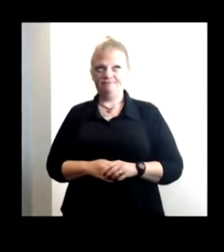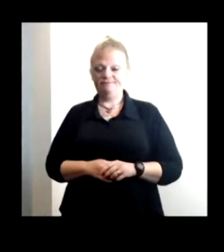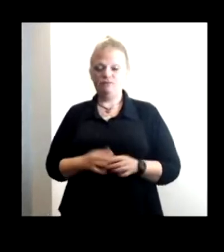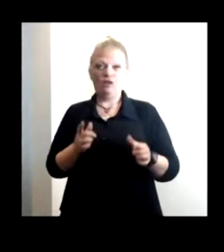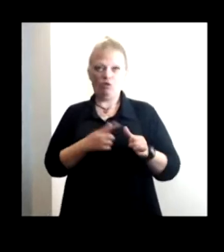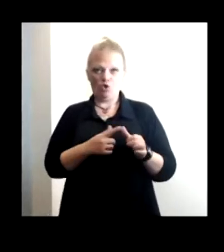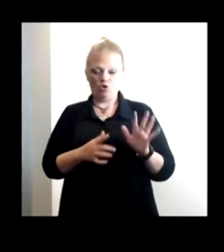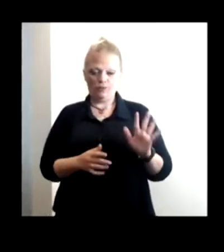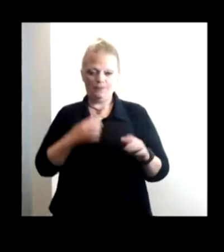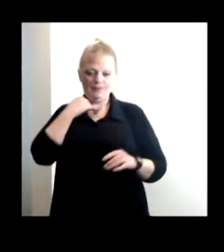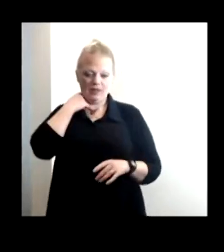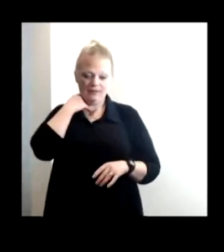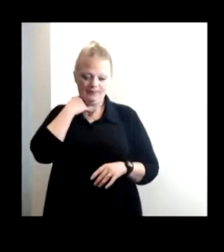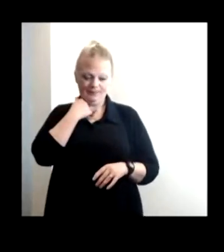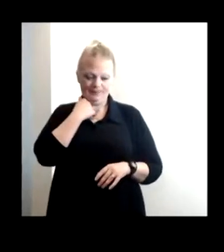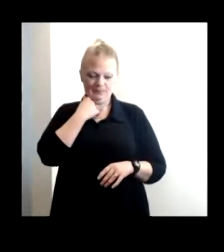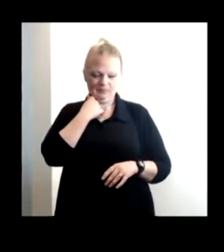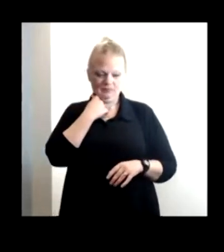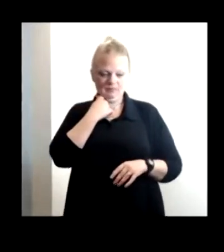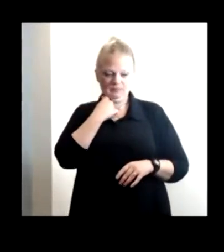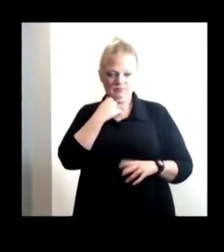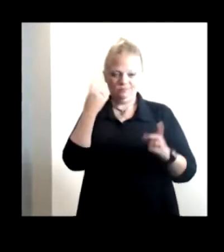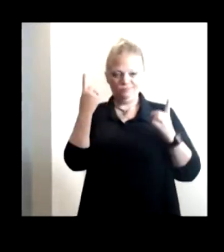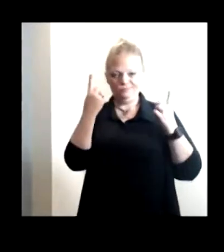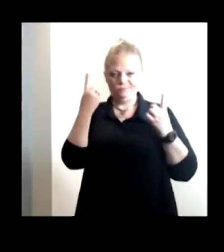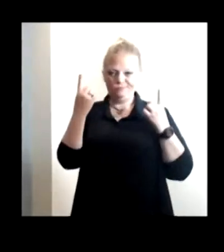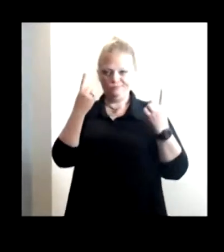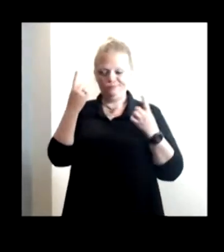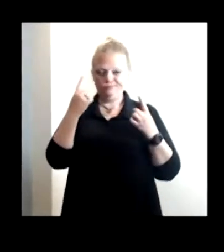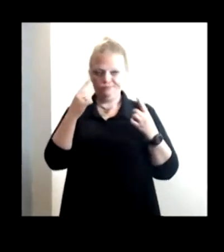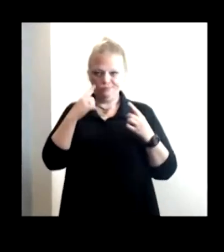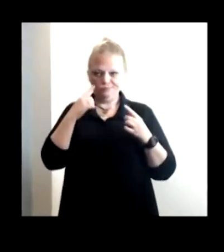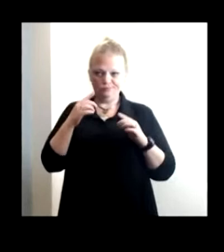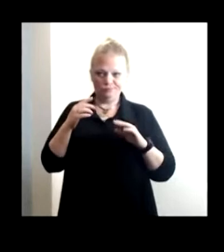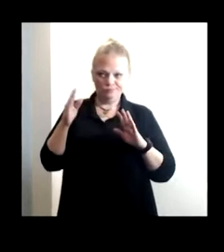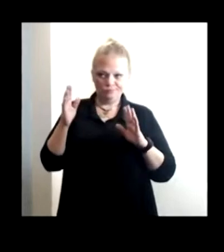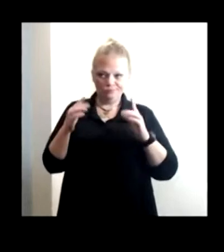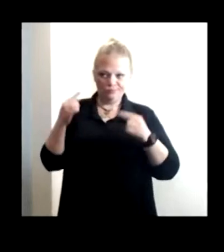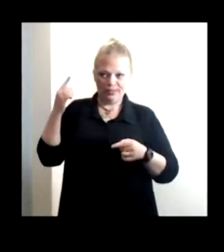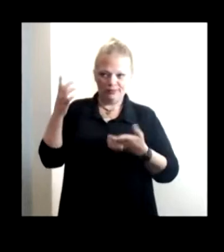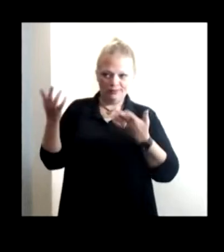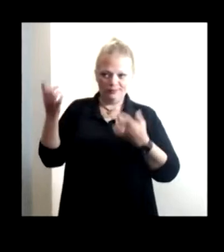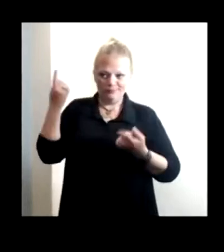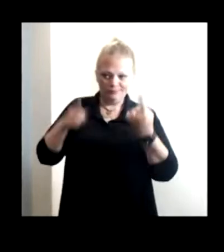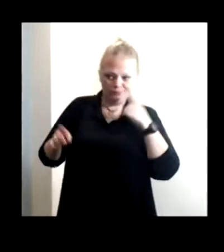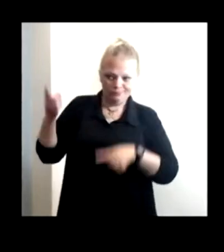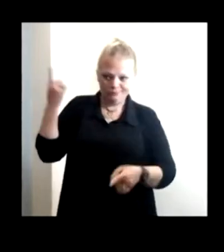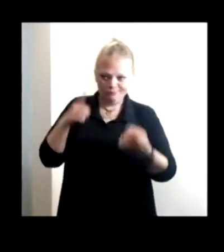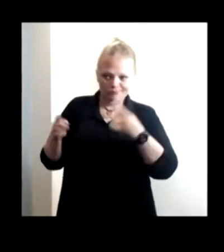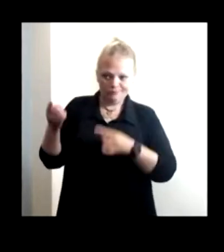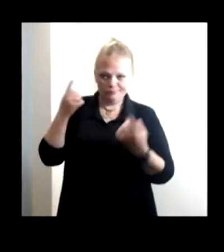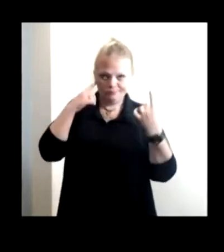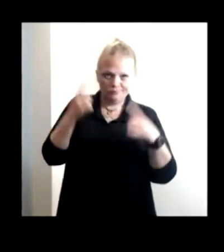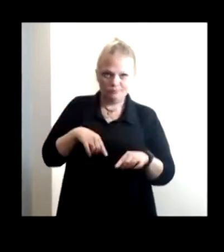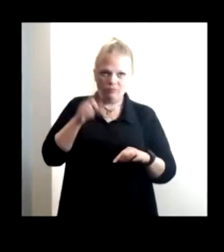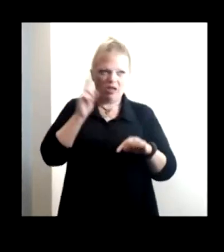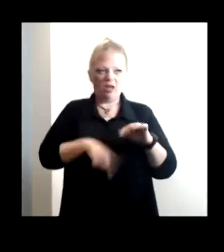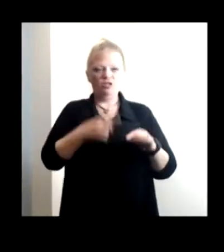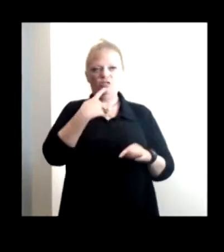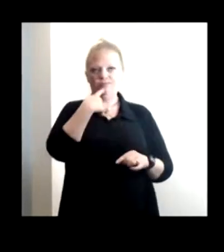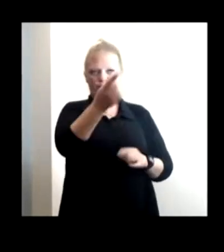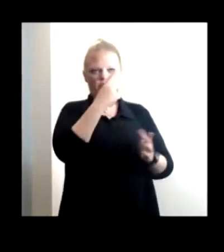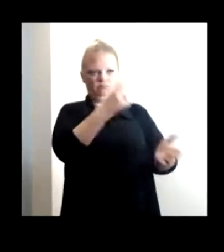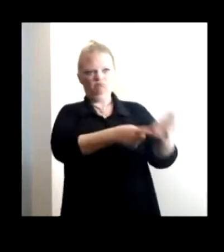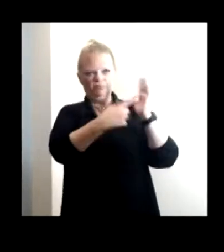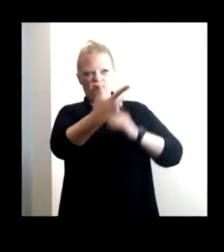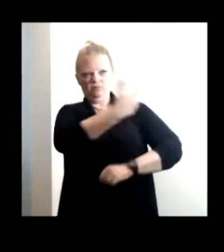First off, it's a part of what would be considered collective bargaining agreement, so I couldn't just mandate everyone to have a vaccine.